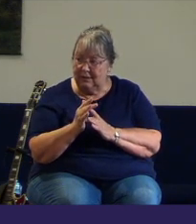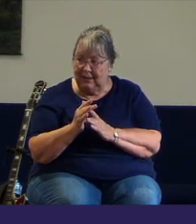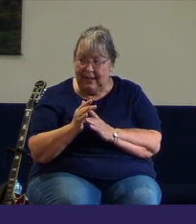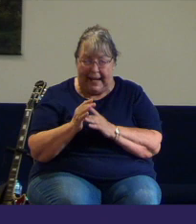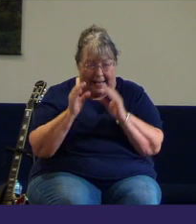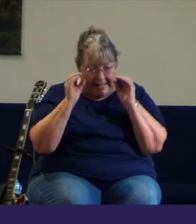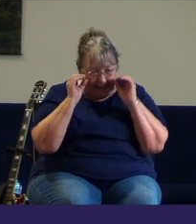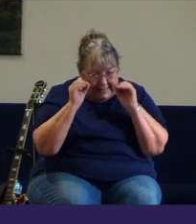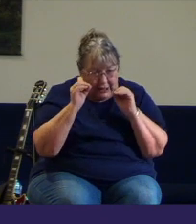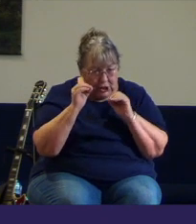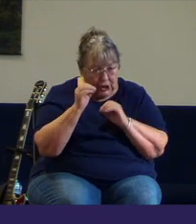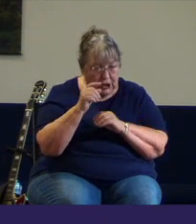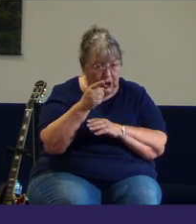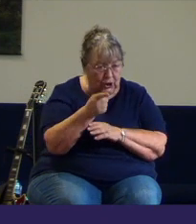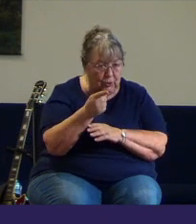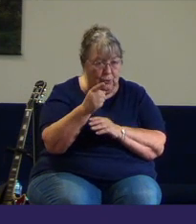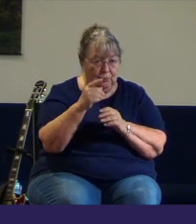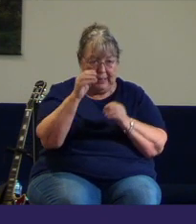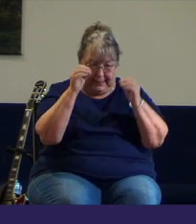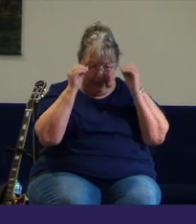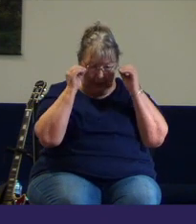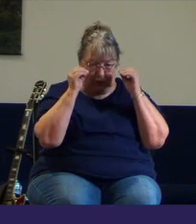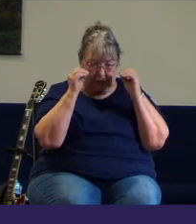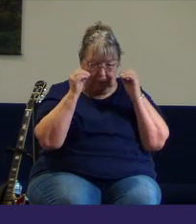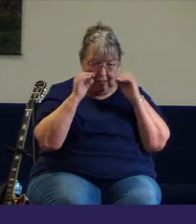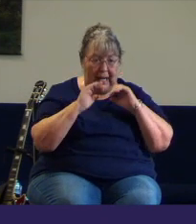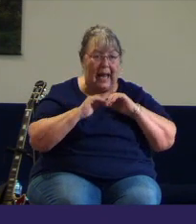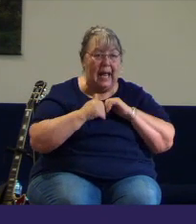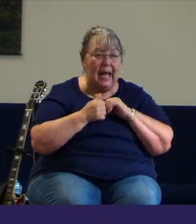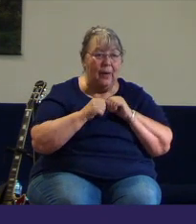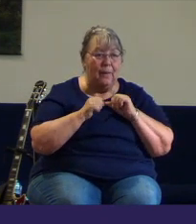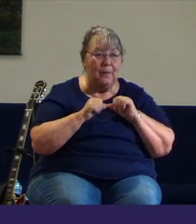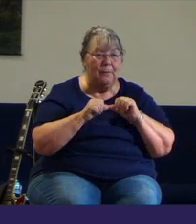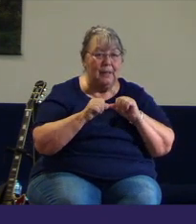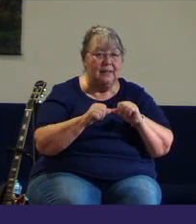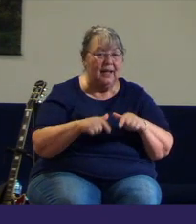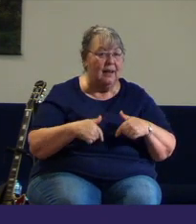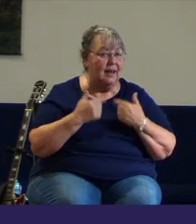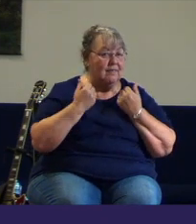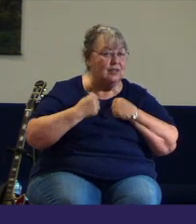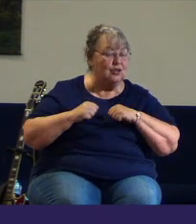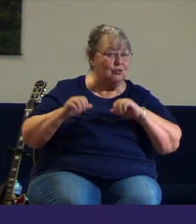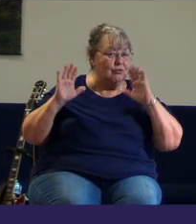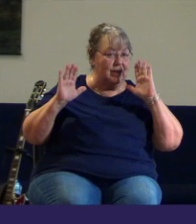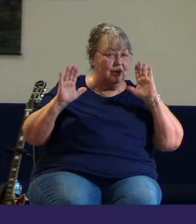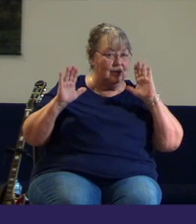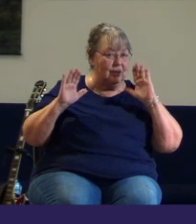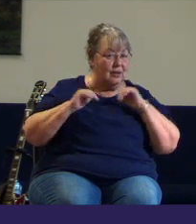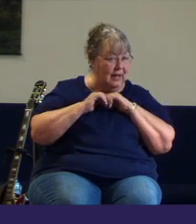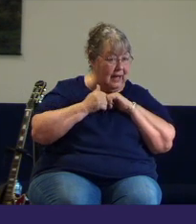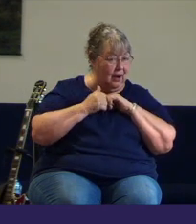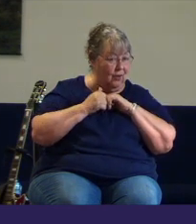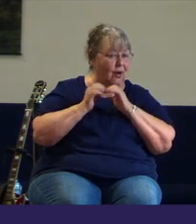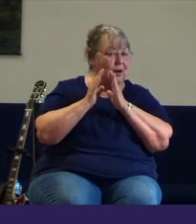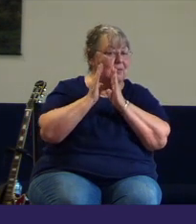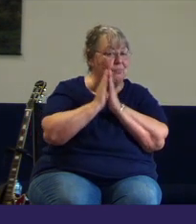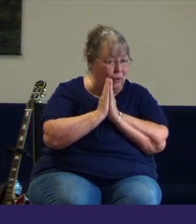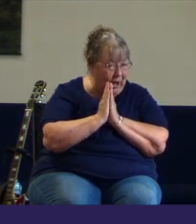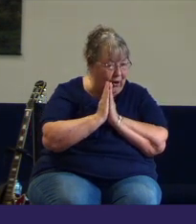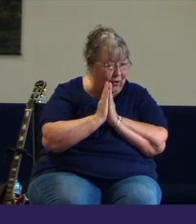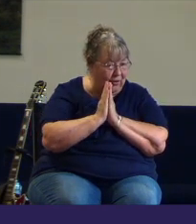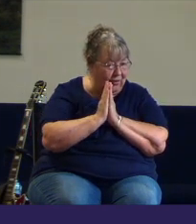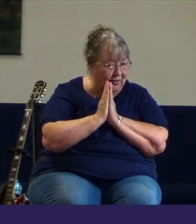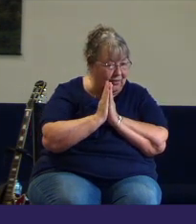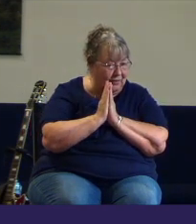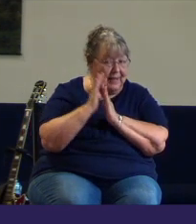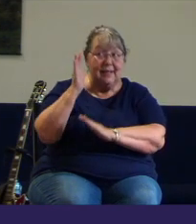teaches you and me how to maintain a life of surrender by praying. So he relied on